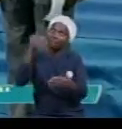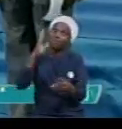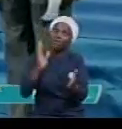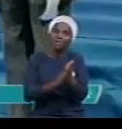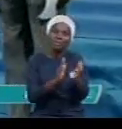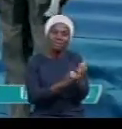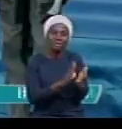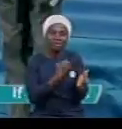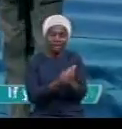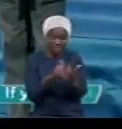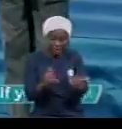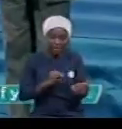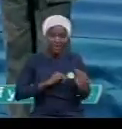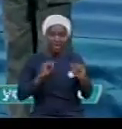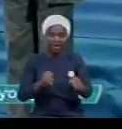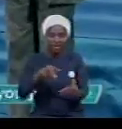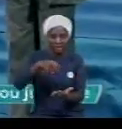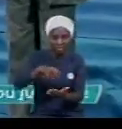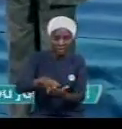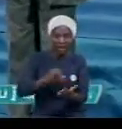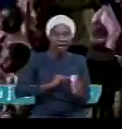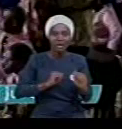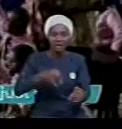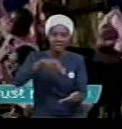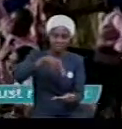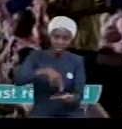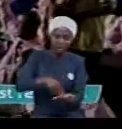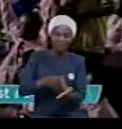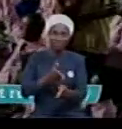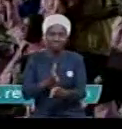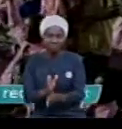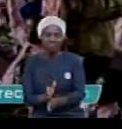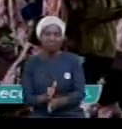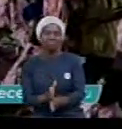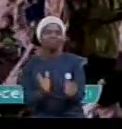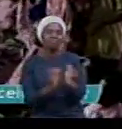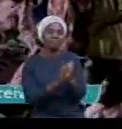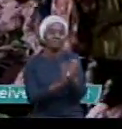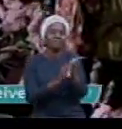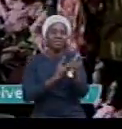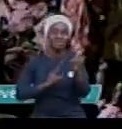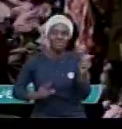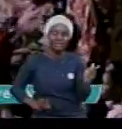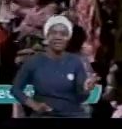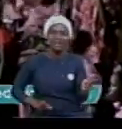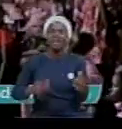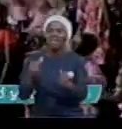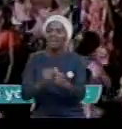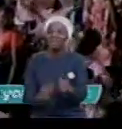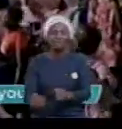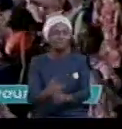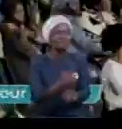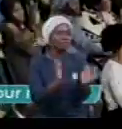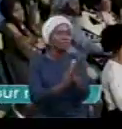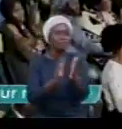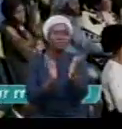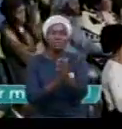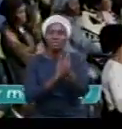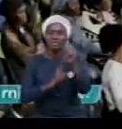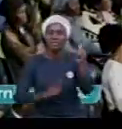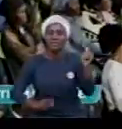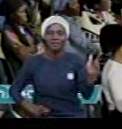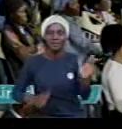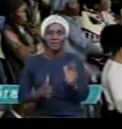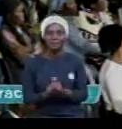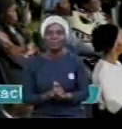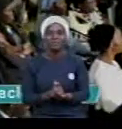can do all things. Praise the Lord. Praise the, hallelujah. Everybody praise the Lord. You know, she